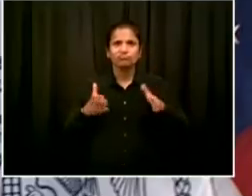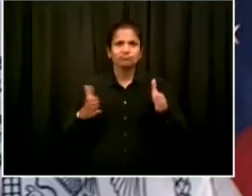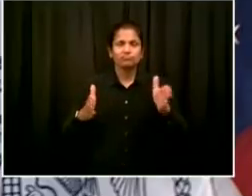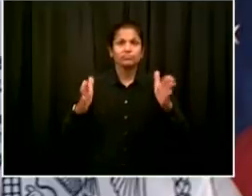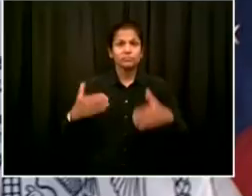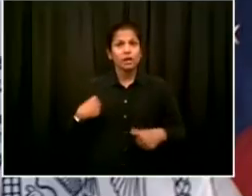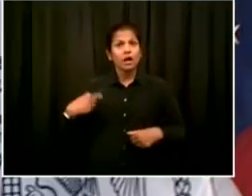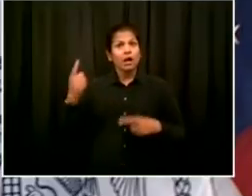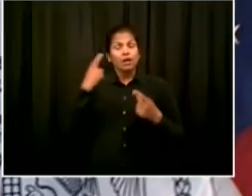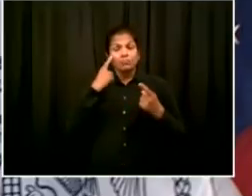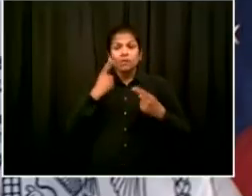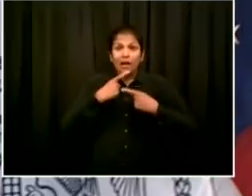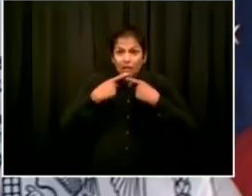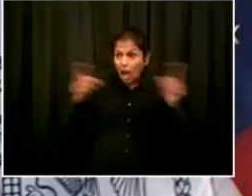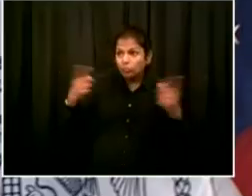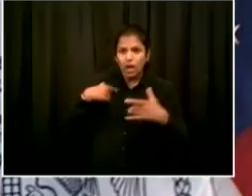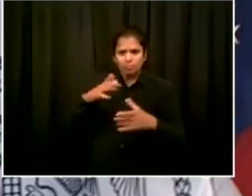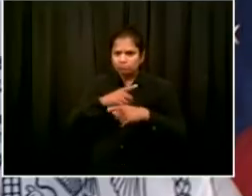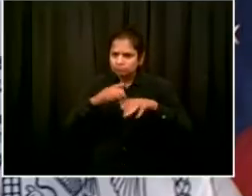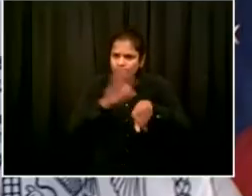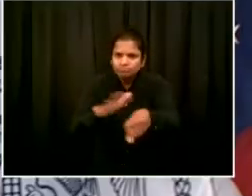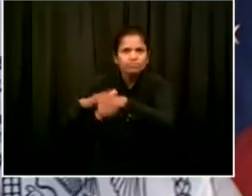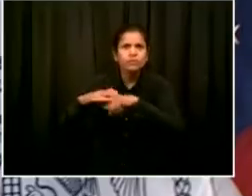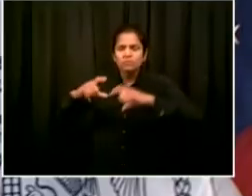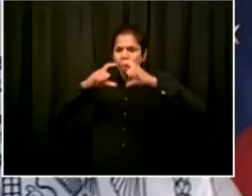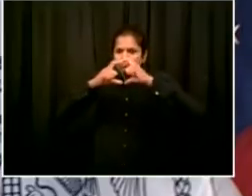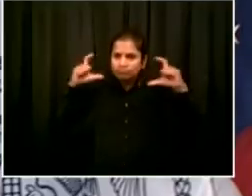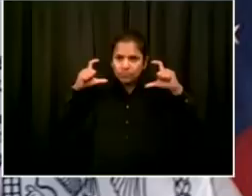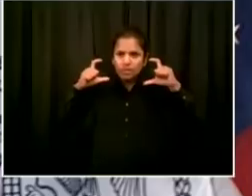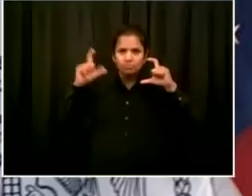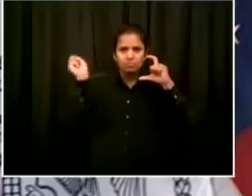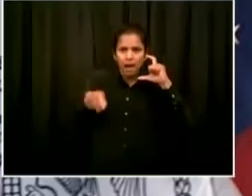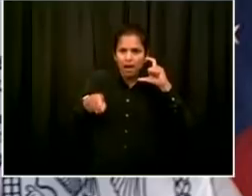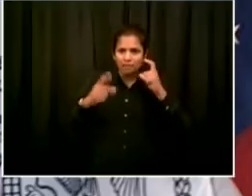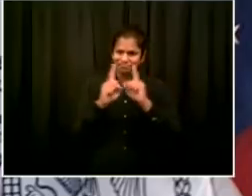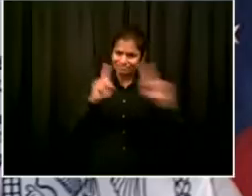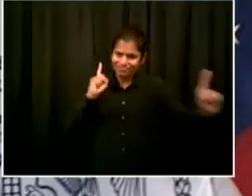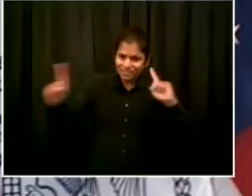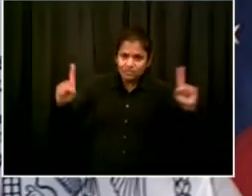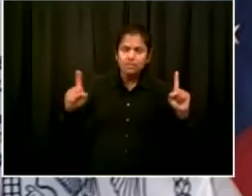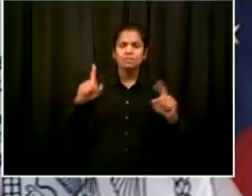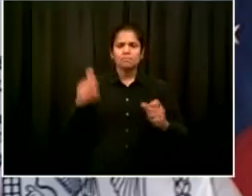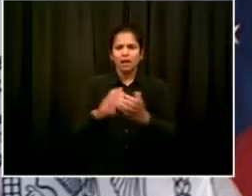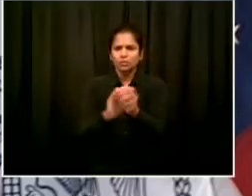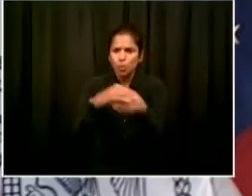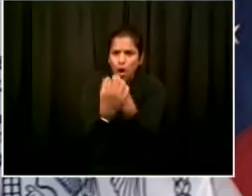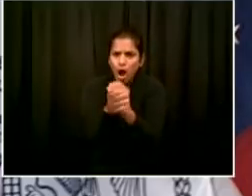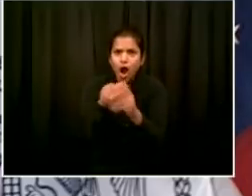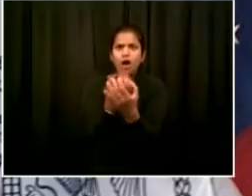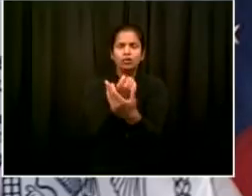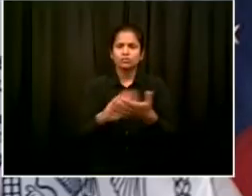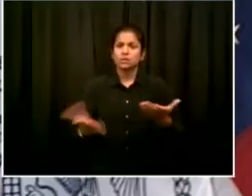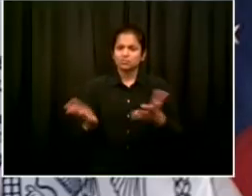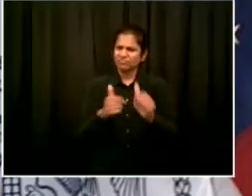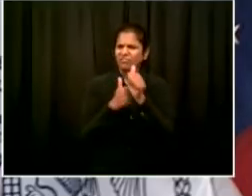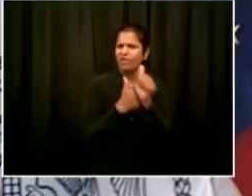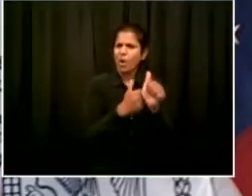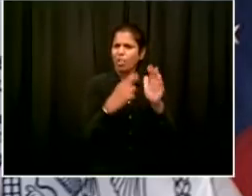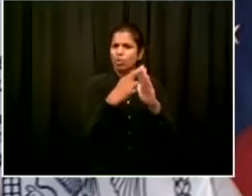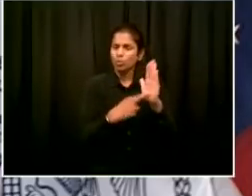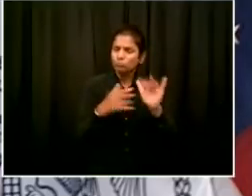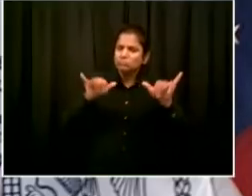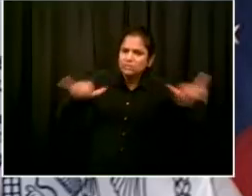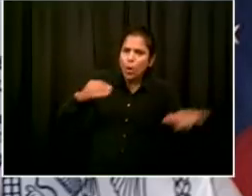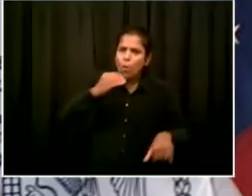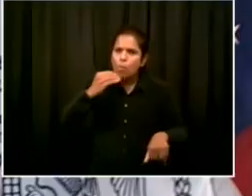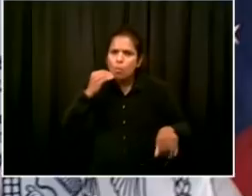that people will buy into it and make it work, and that's what New Yorkers have done. Next, we have Christopher from Gothamist and WNYC.